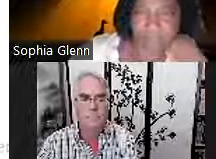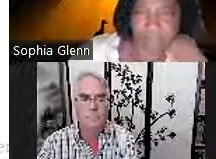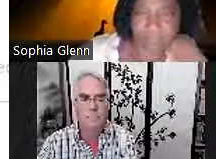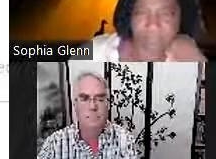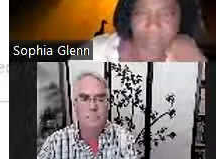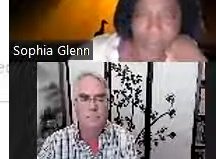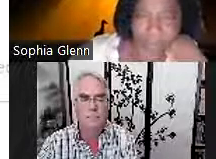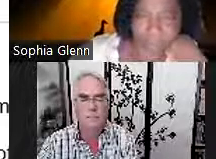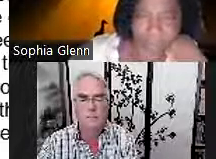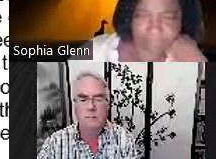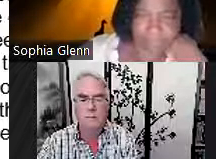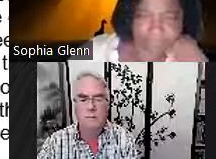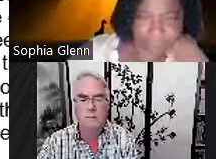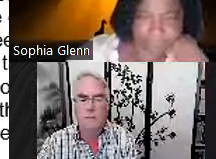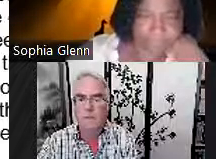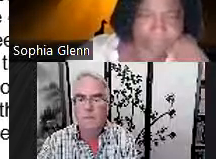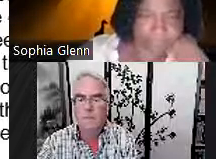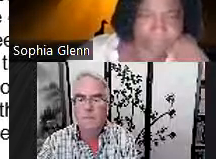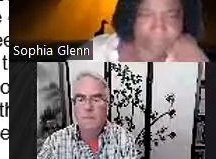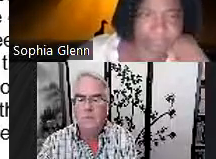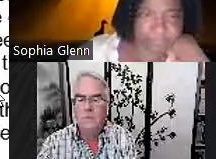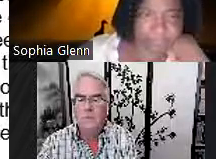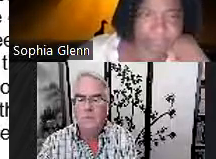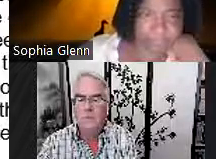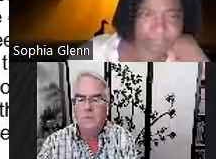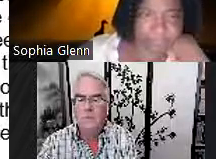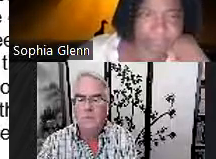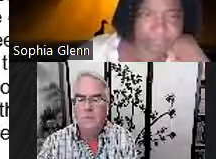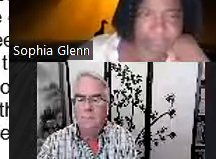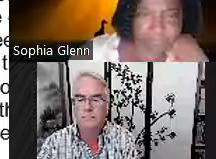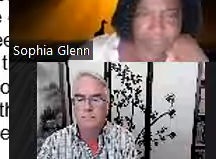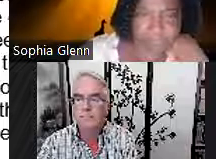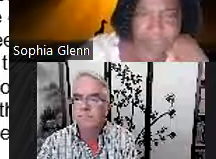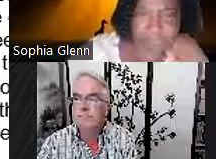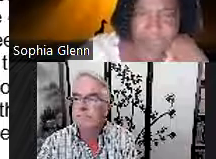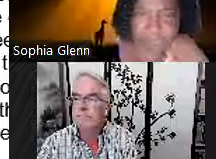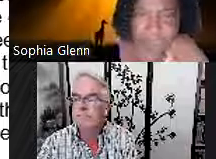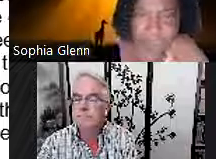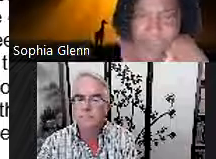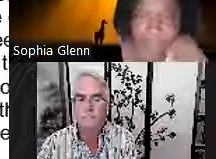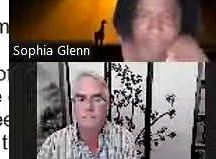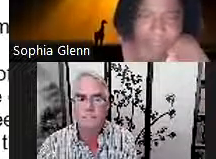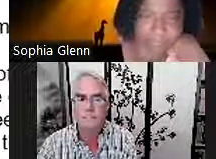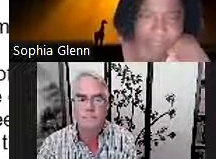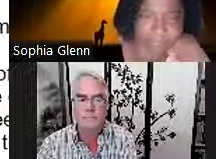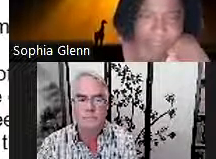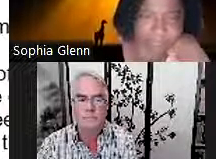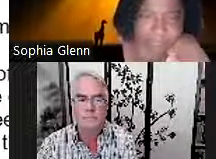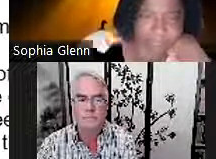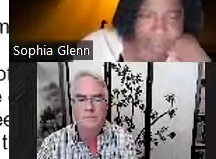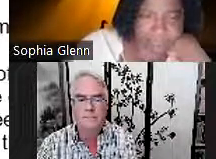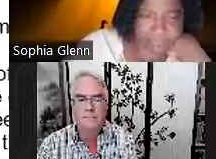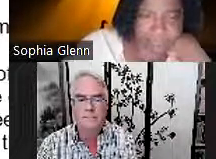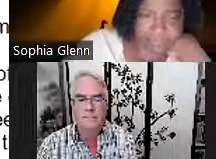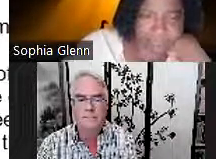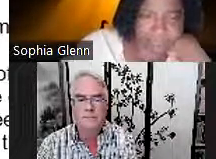Are we taking a break for the interpreters? Not yet. We will in a moment, but not yet. We're okay still. I